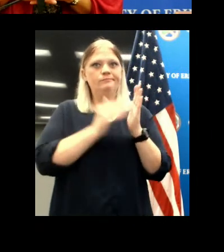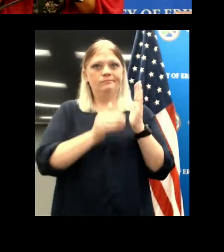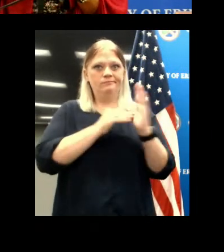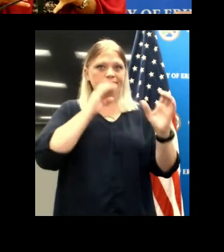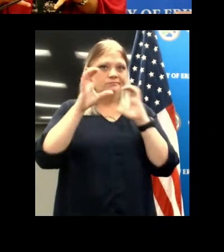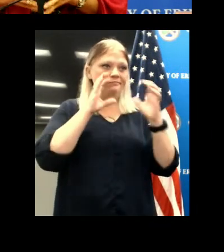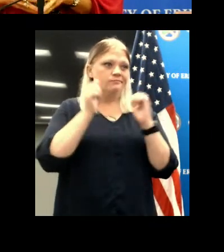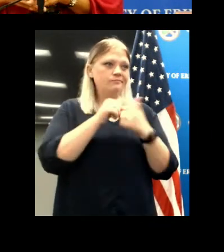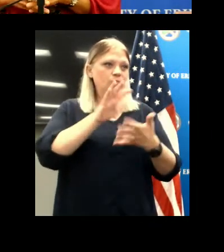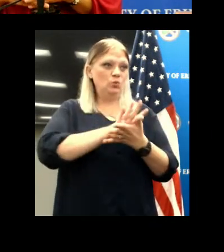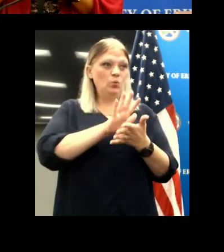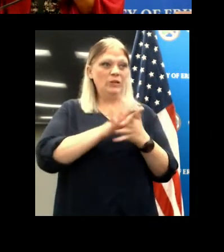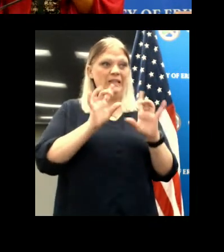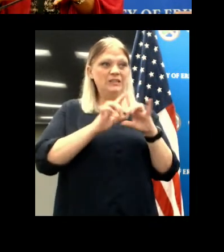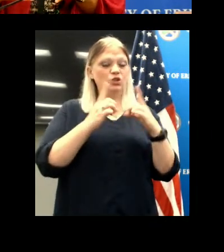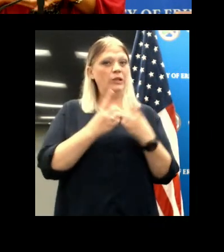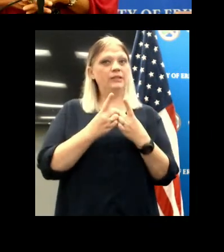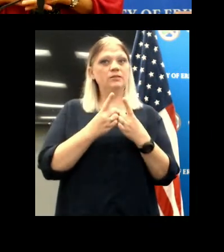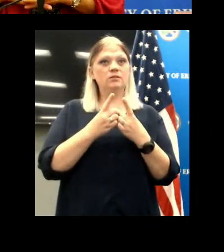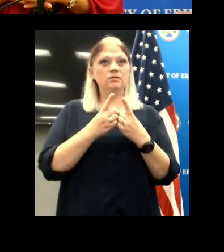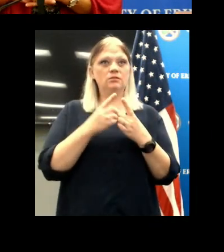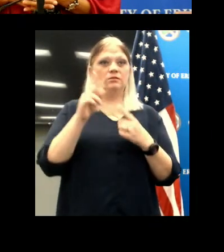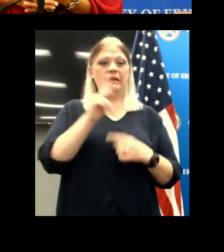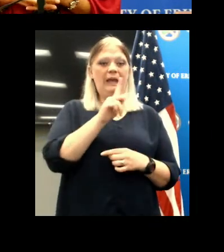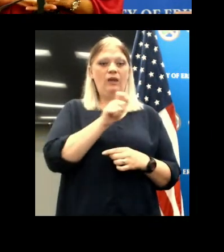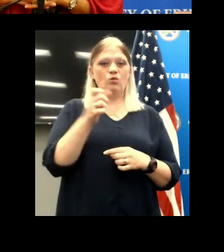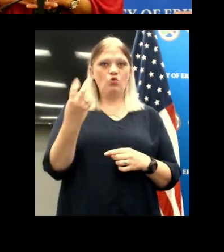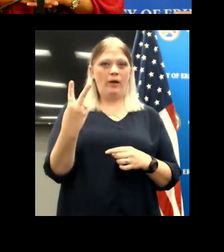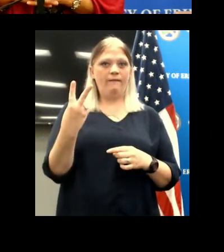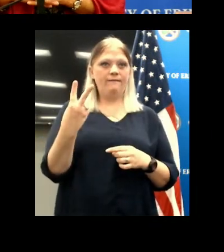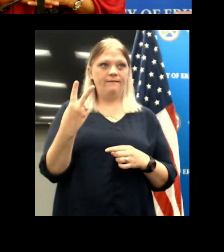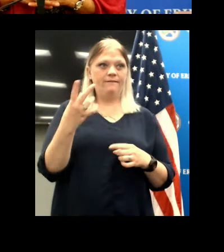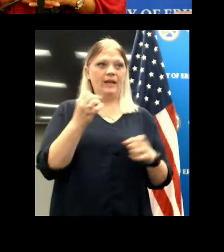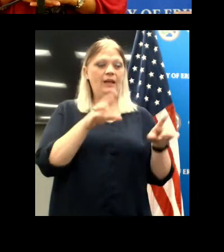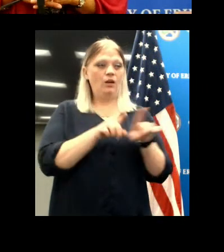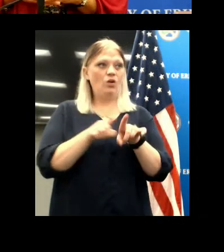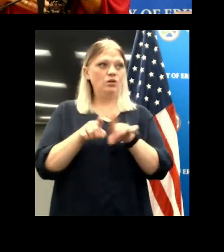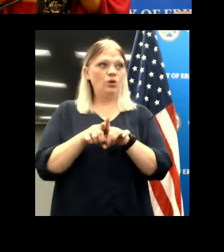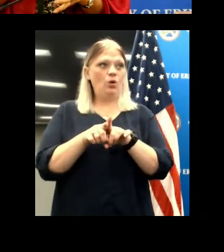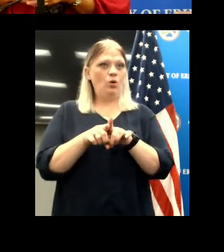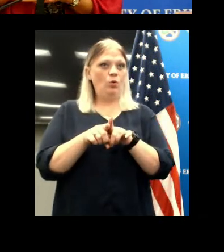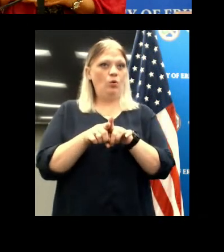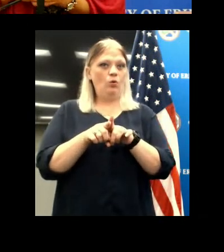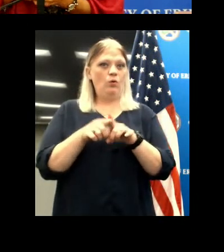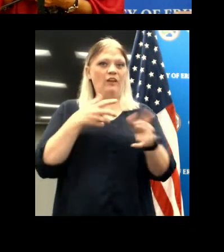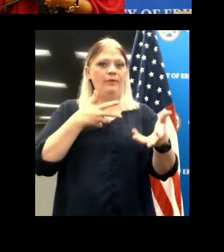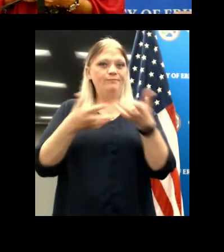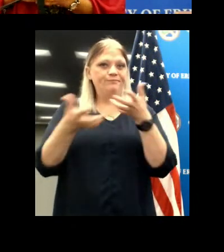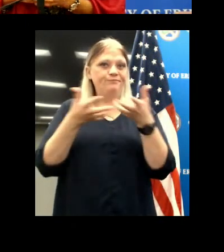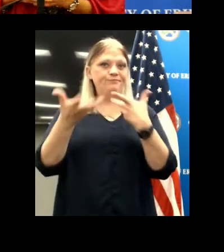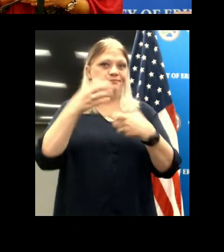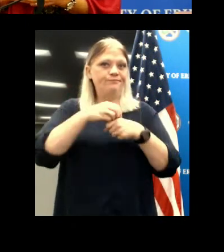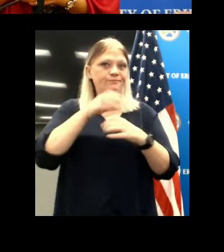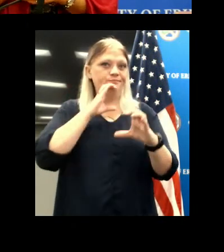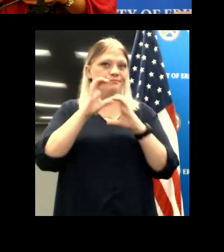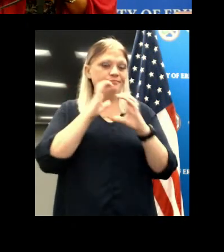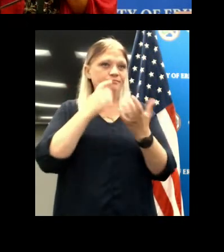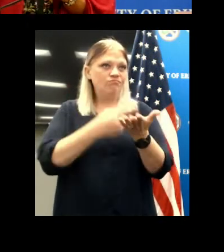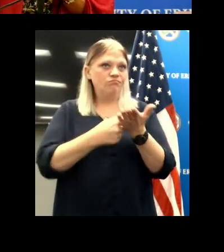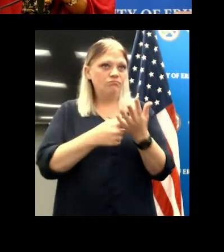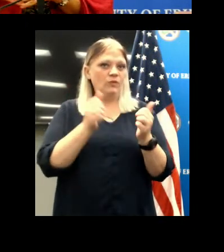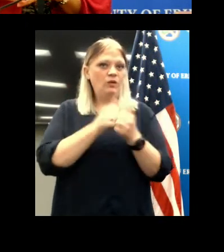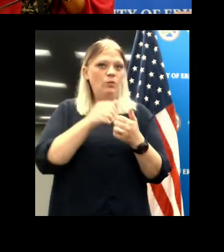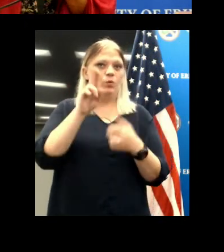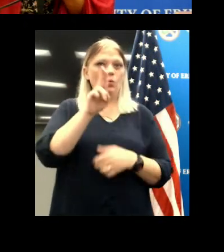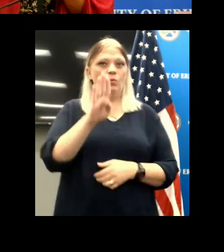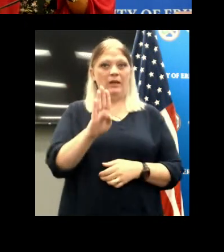with school districts or K through 12th grade, and also I've been engaging in conversations with the